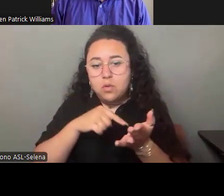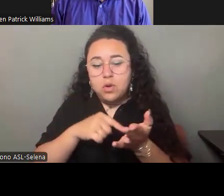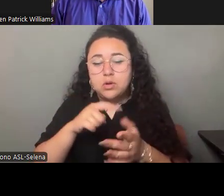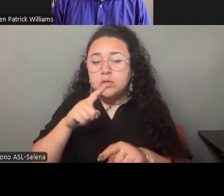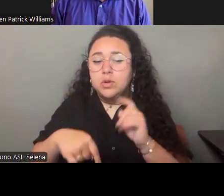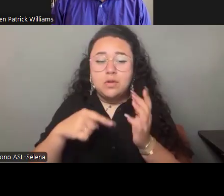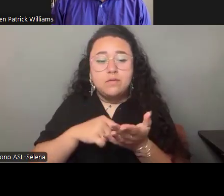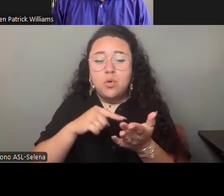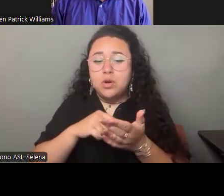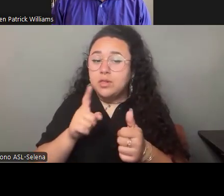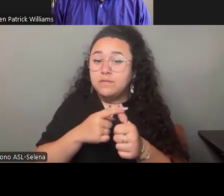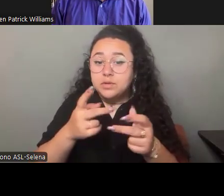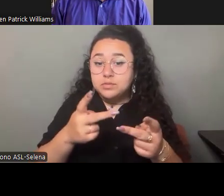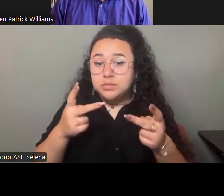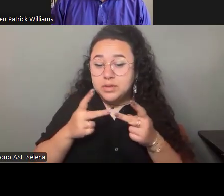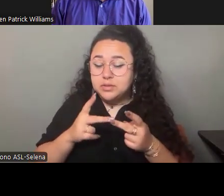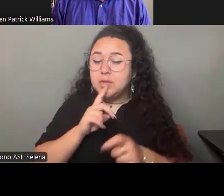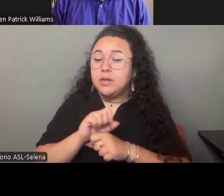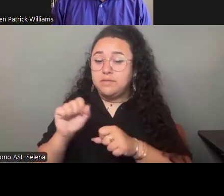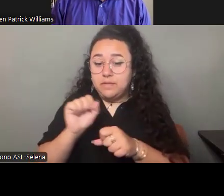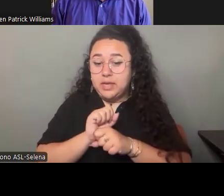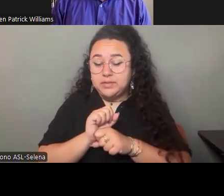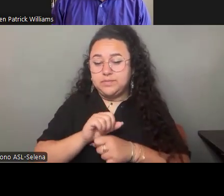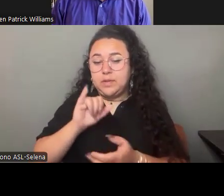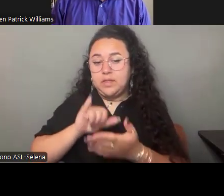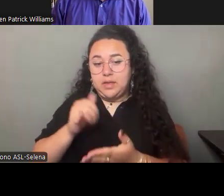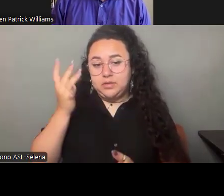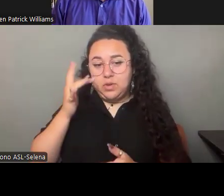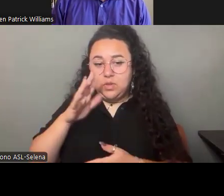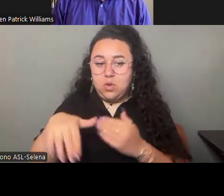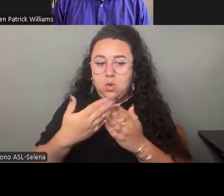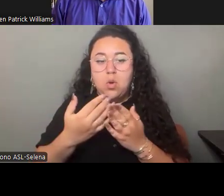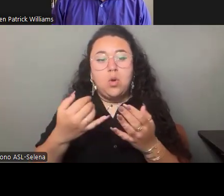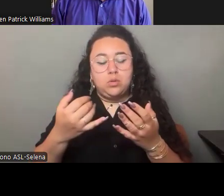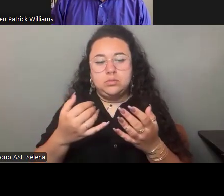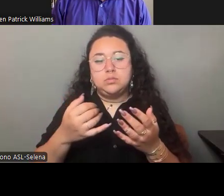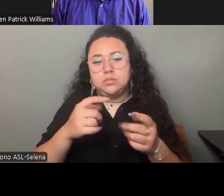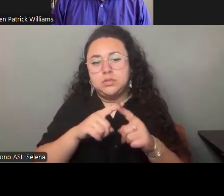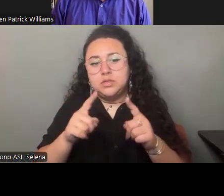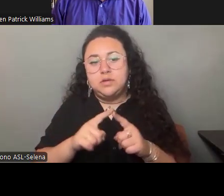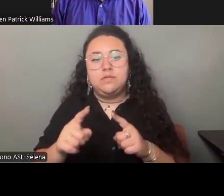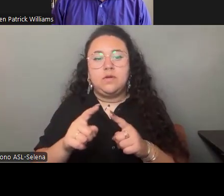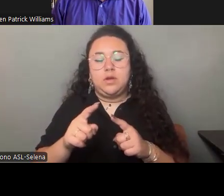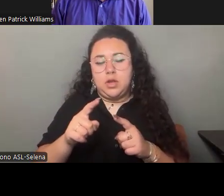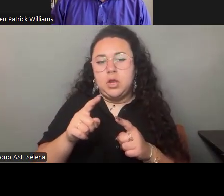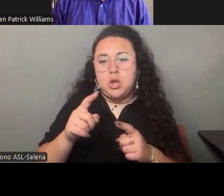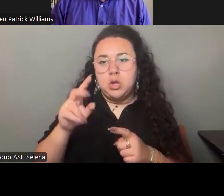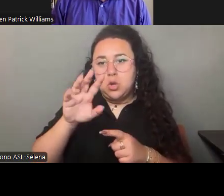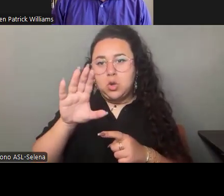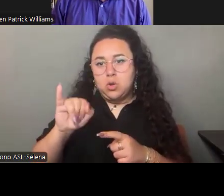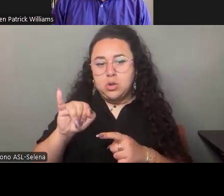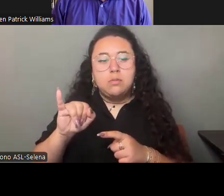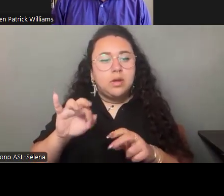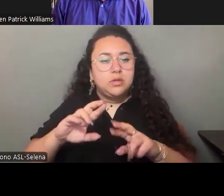the first place. And in fact, that was why this whole line had been made in the first place. So in this particular case, Michelle Friedner, we know